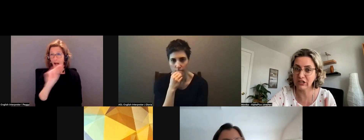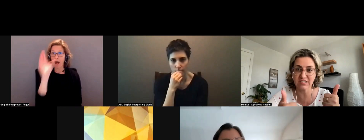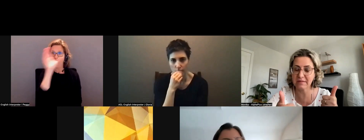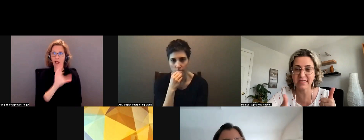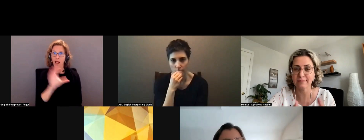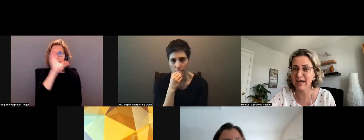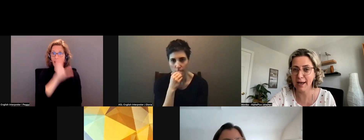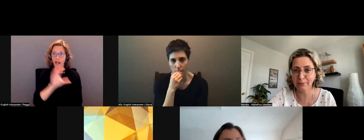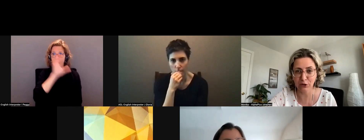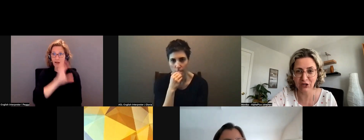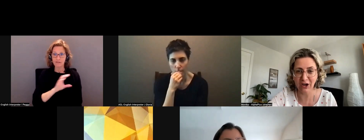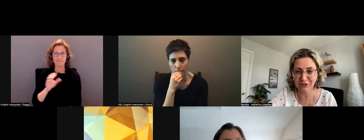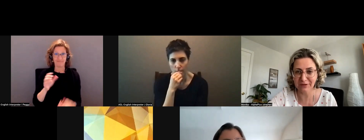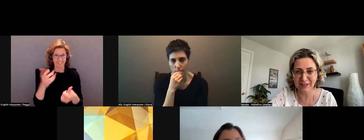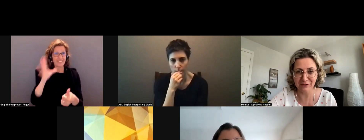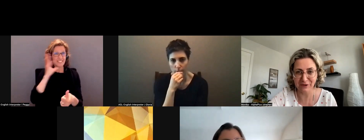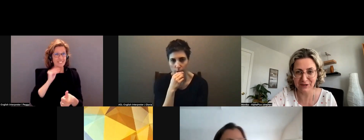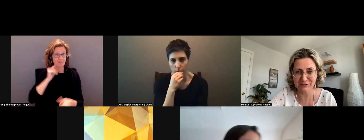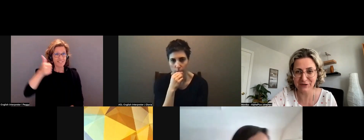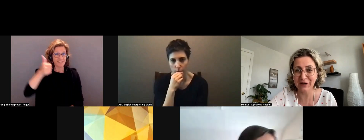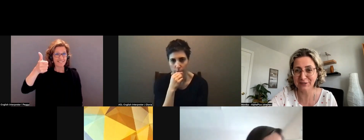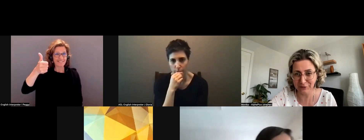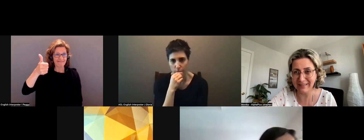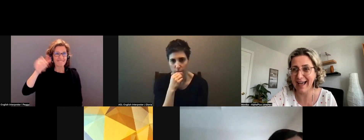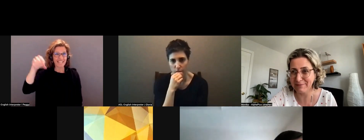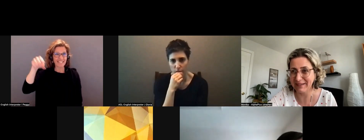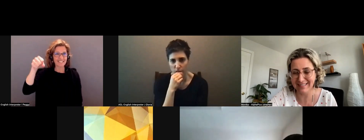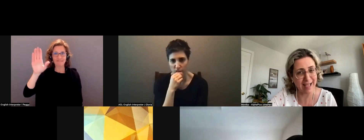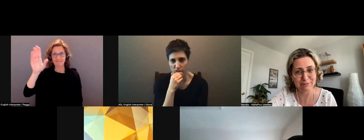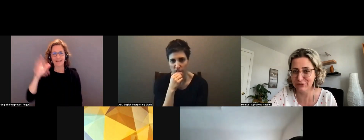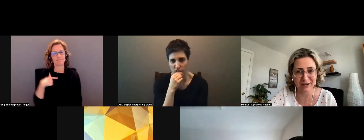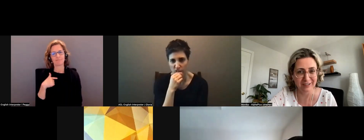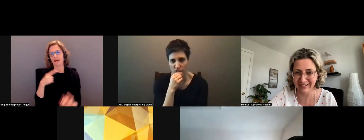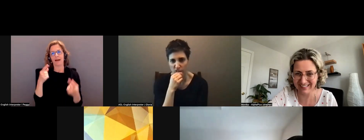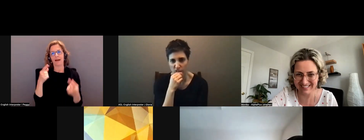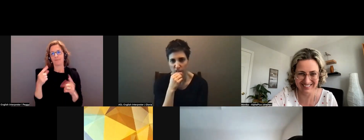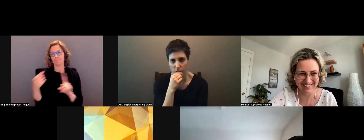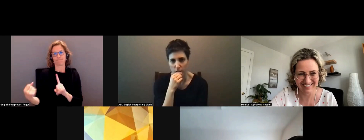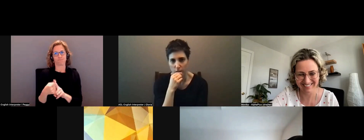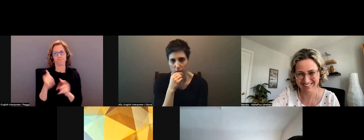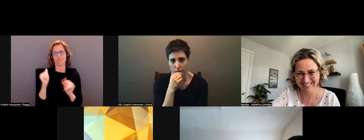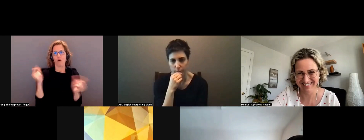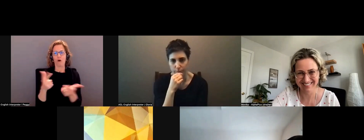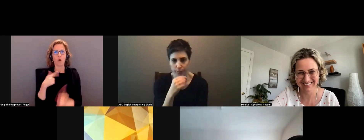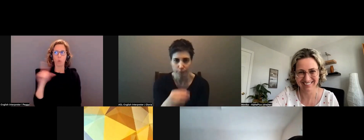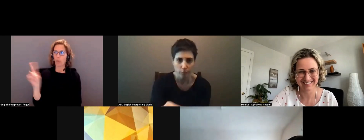You can just give me a thumbs up or nod, whatever works for you. I know it happens to all of us.